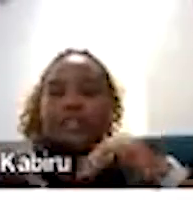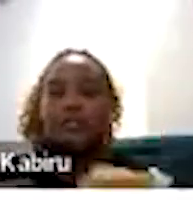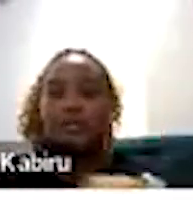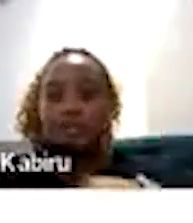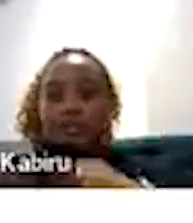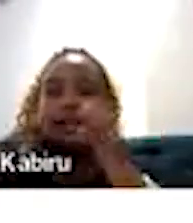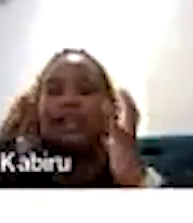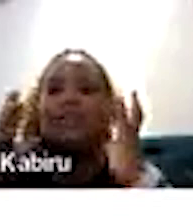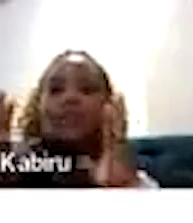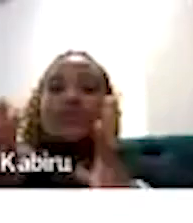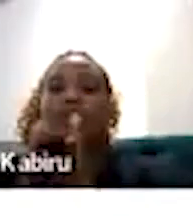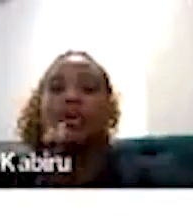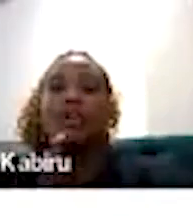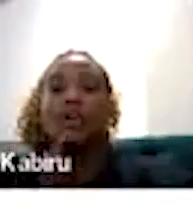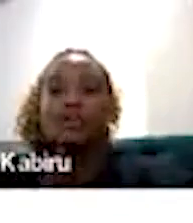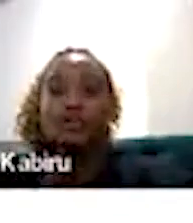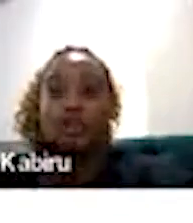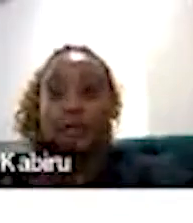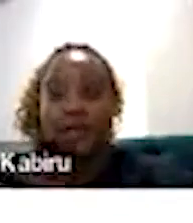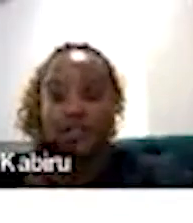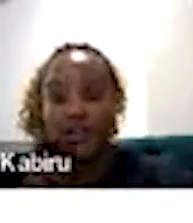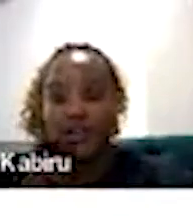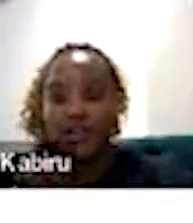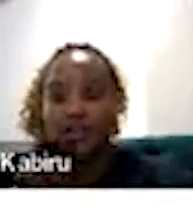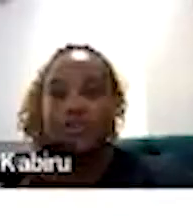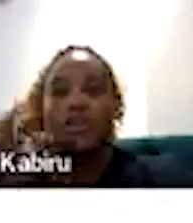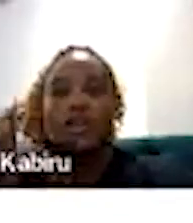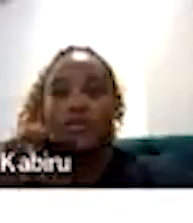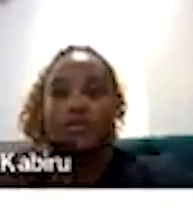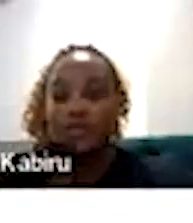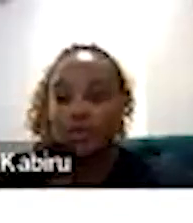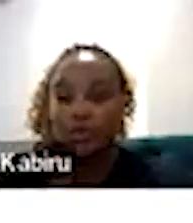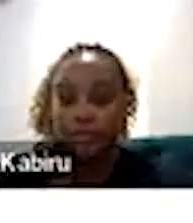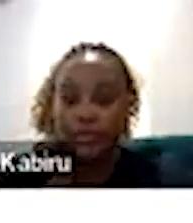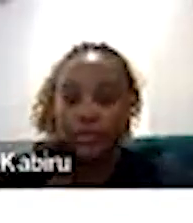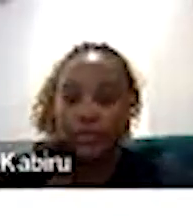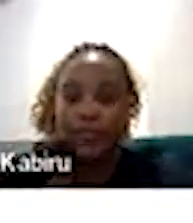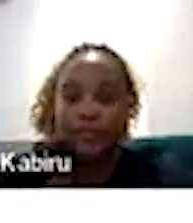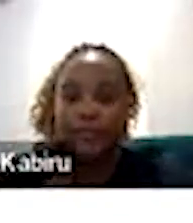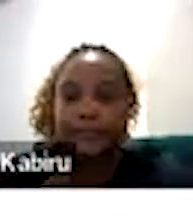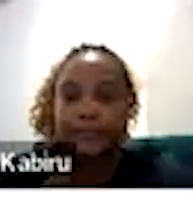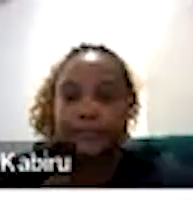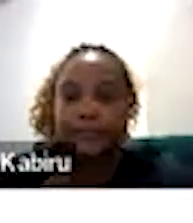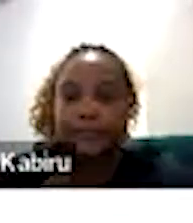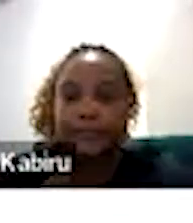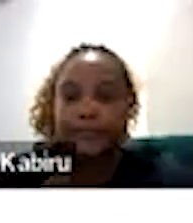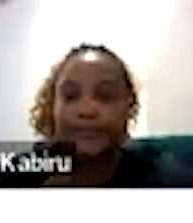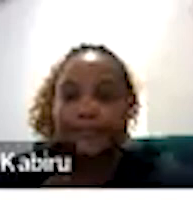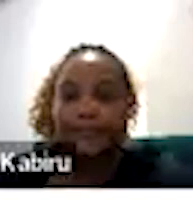those different emotions is what we call good mental health, because you're able to cope.